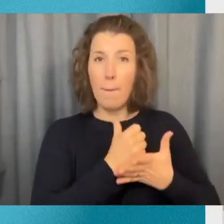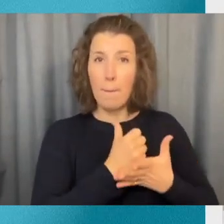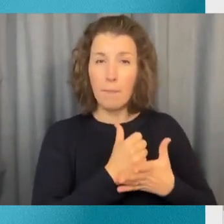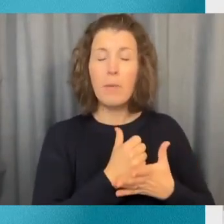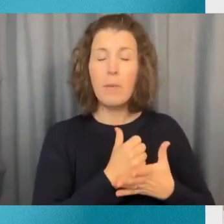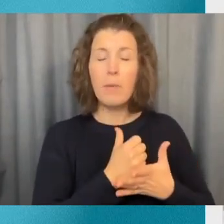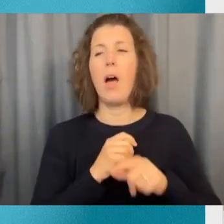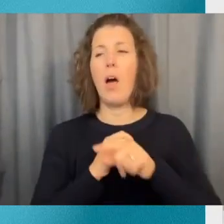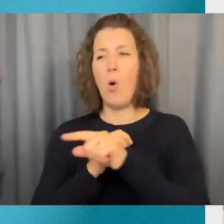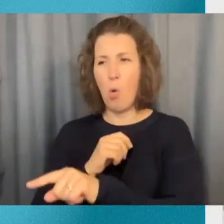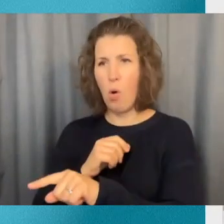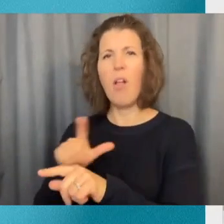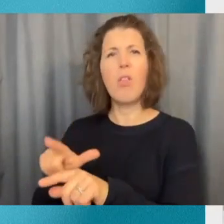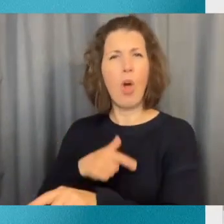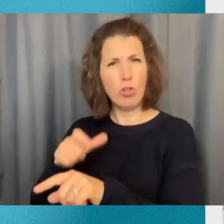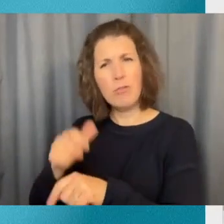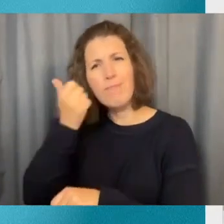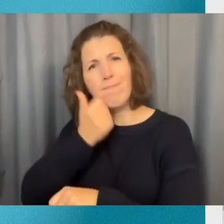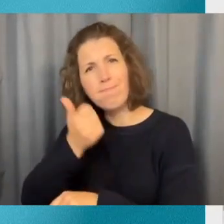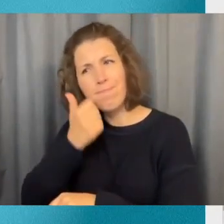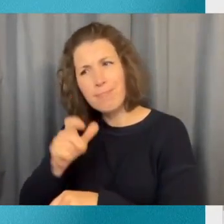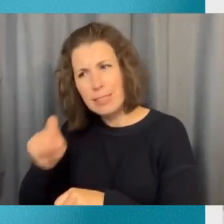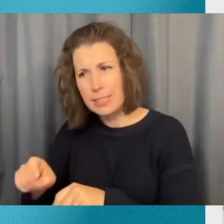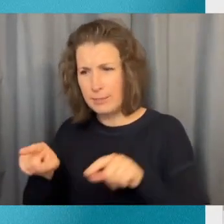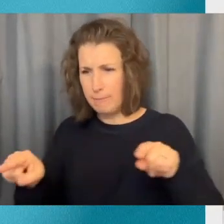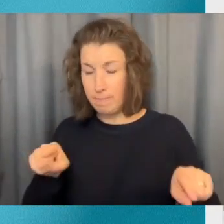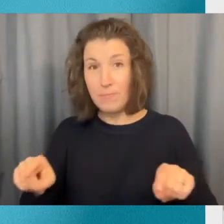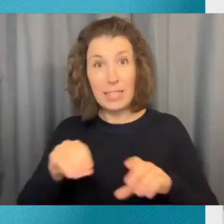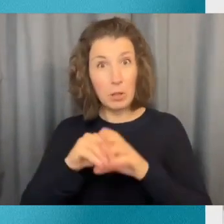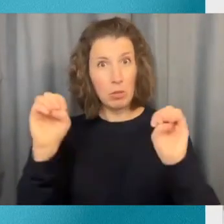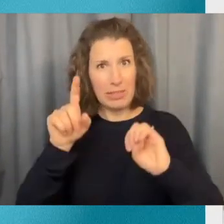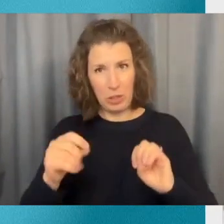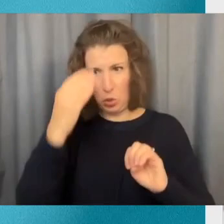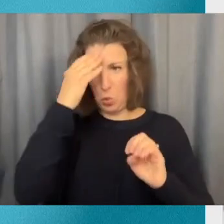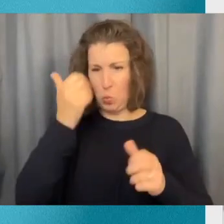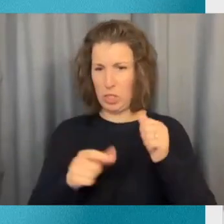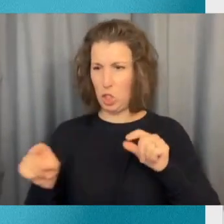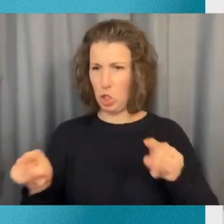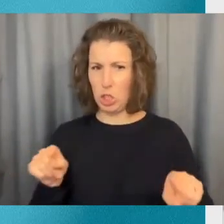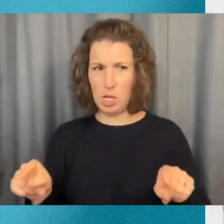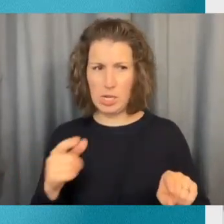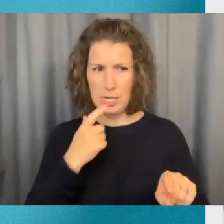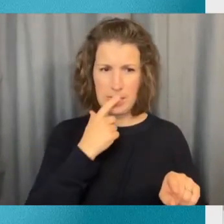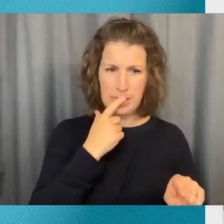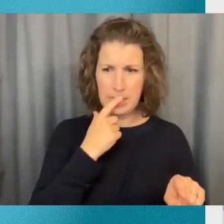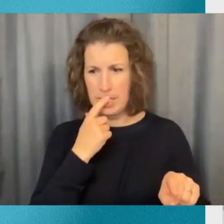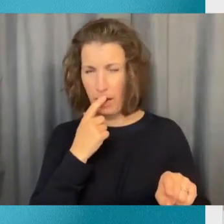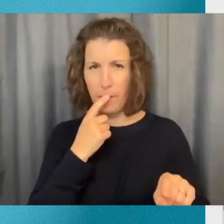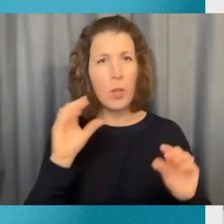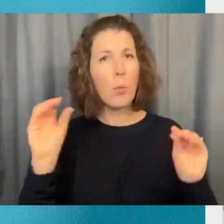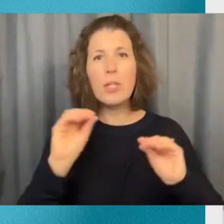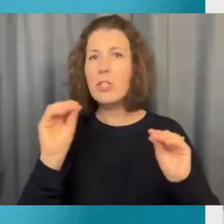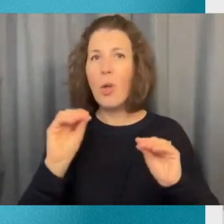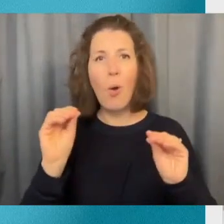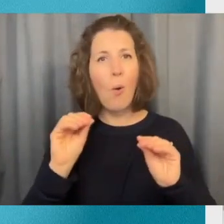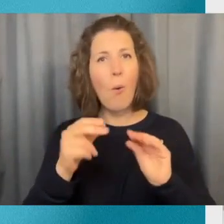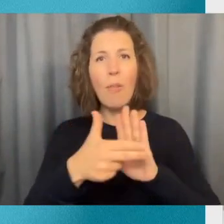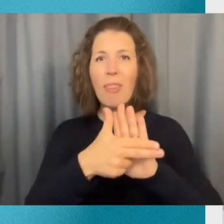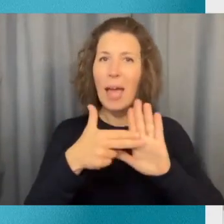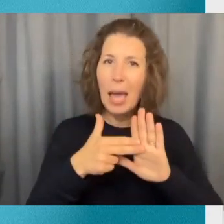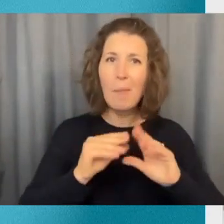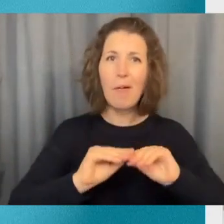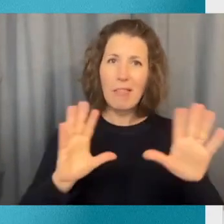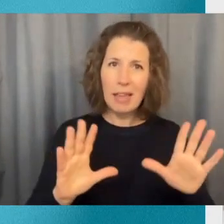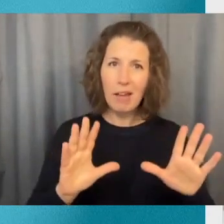an emergency. And in an emergency, you need to know quickly which one's which, right? And there wasn't really any like uniform packaging or uniform labeling, like